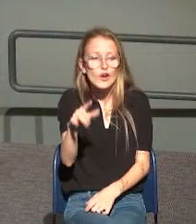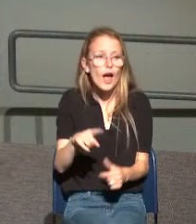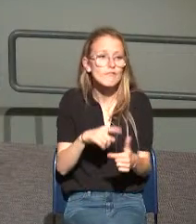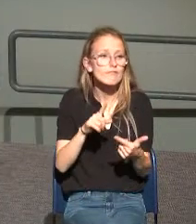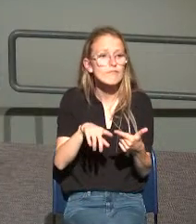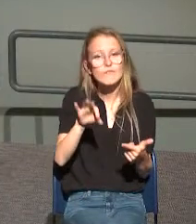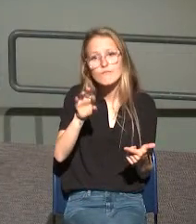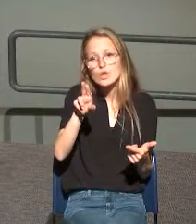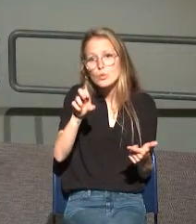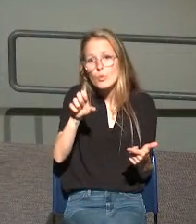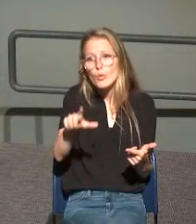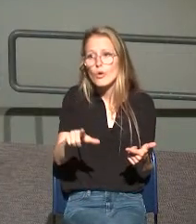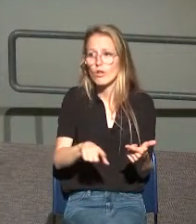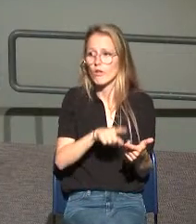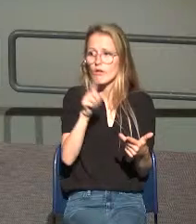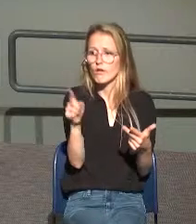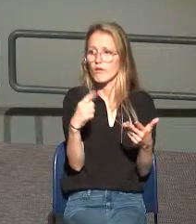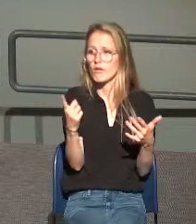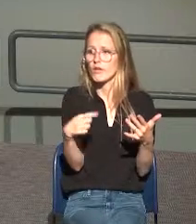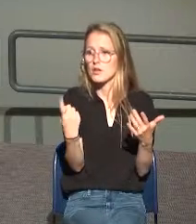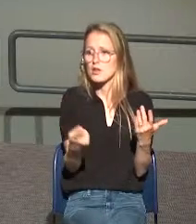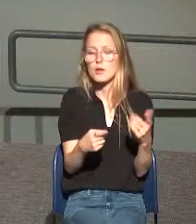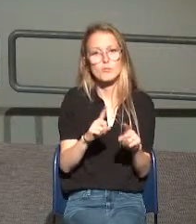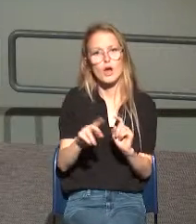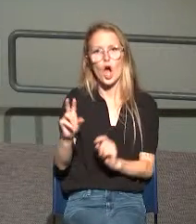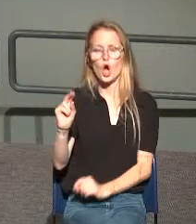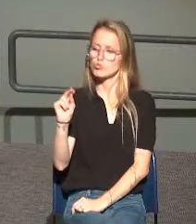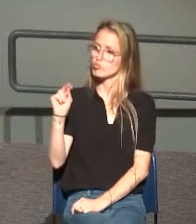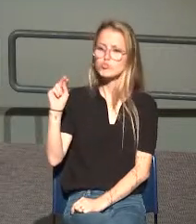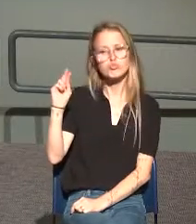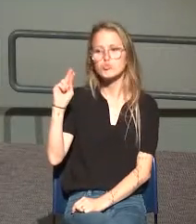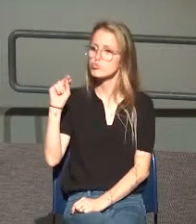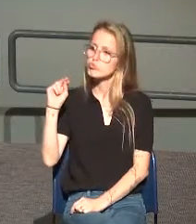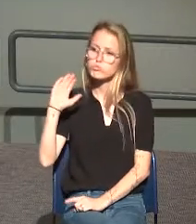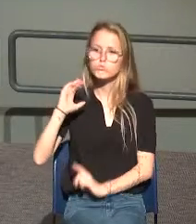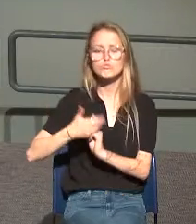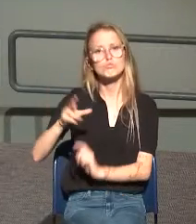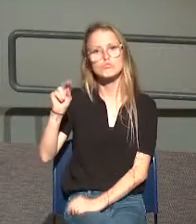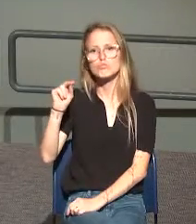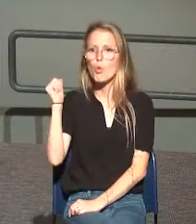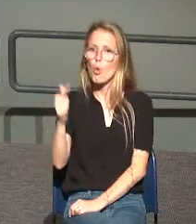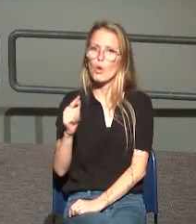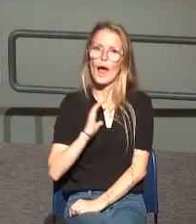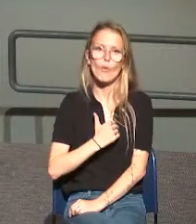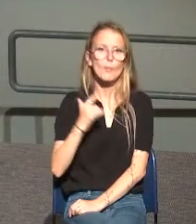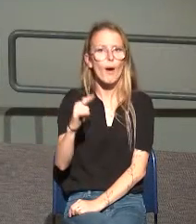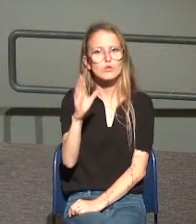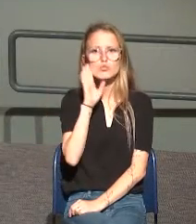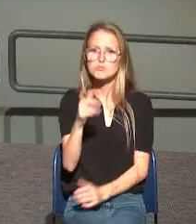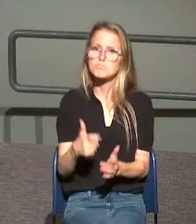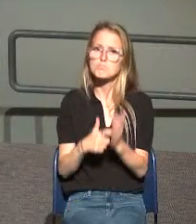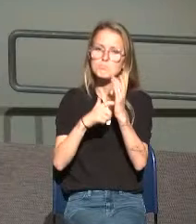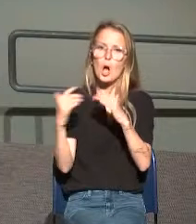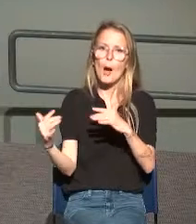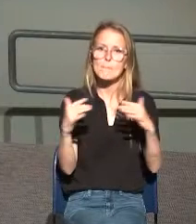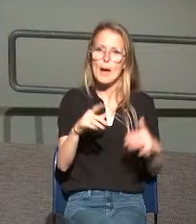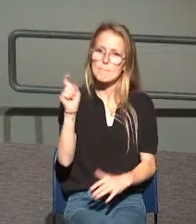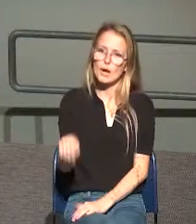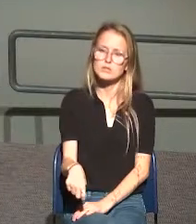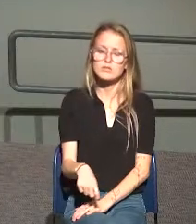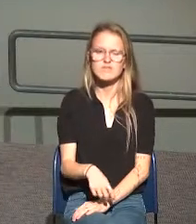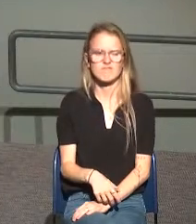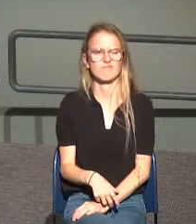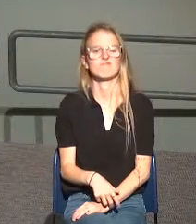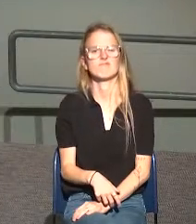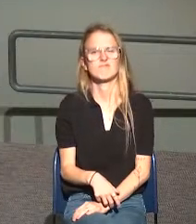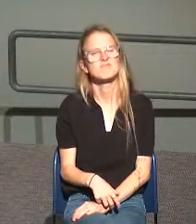different kinds of things. But they insisted that all of their pilots had to be combat pilots. And also, I think there was